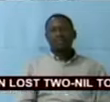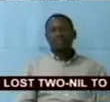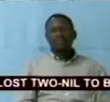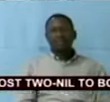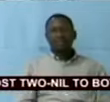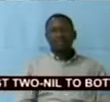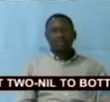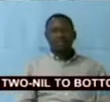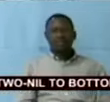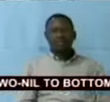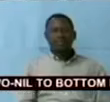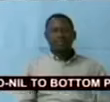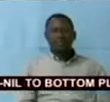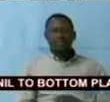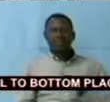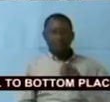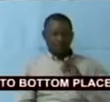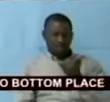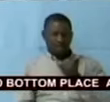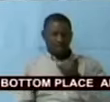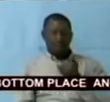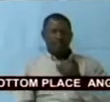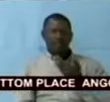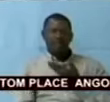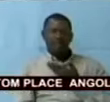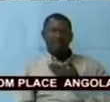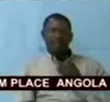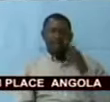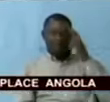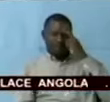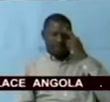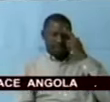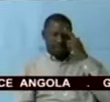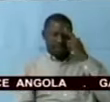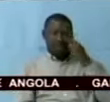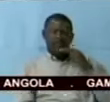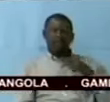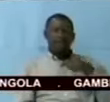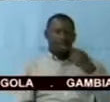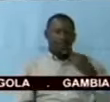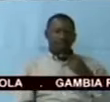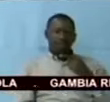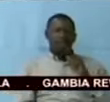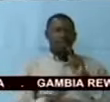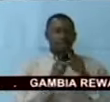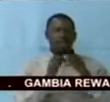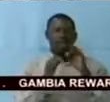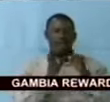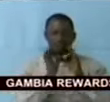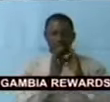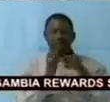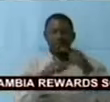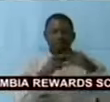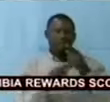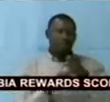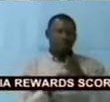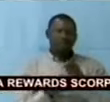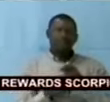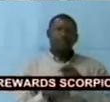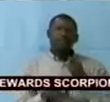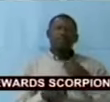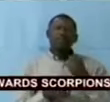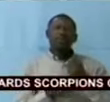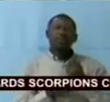I have a reason for saying so. Ngada lilo sotole de purka ofu. The promulgation of the